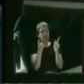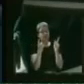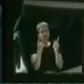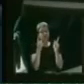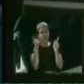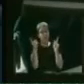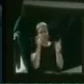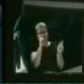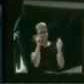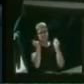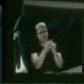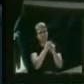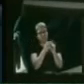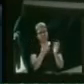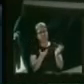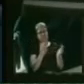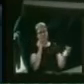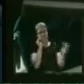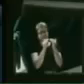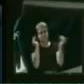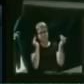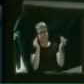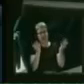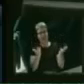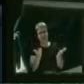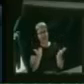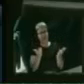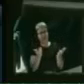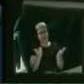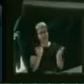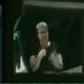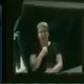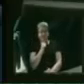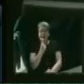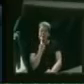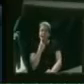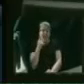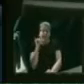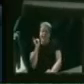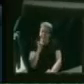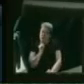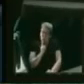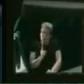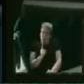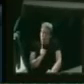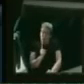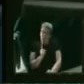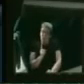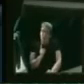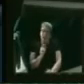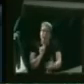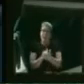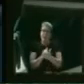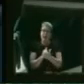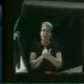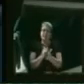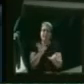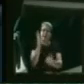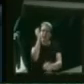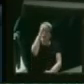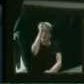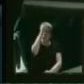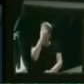they're being retaliated against. And not saying that that's the case, I'm just saying that that's the perception.